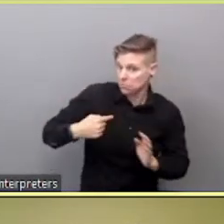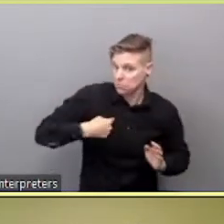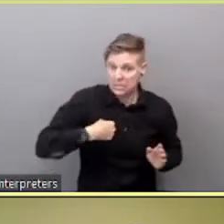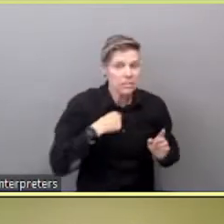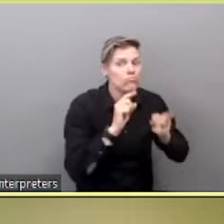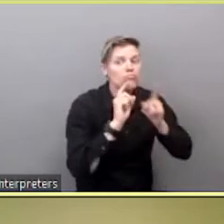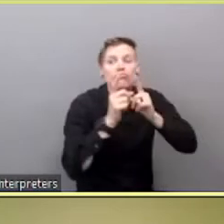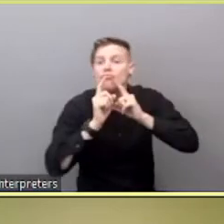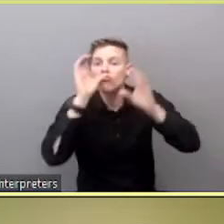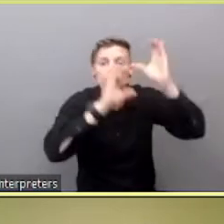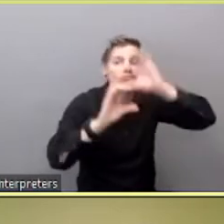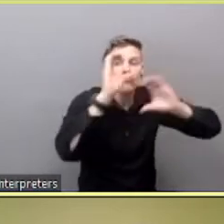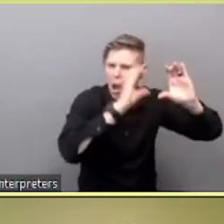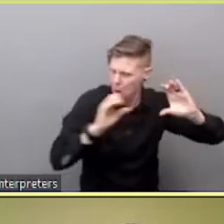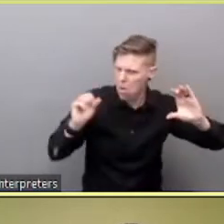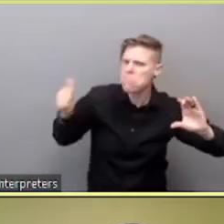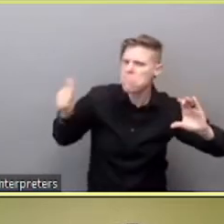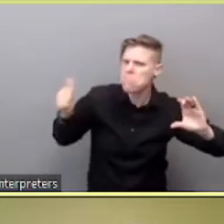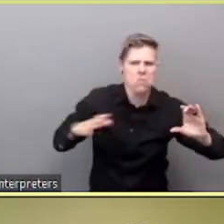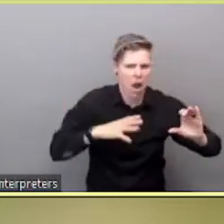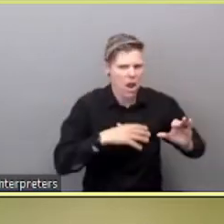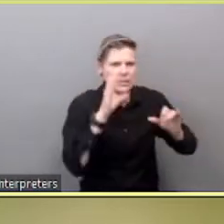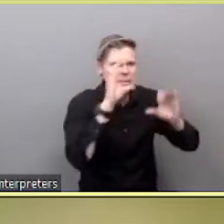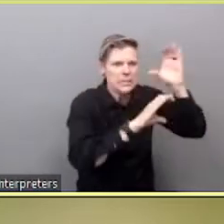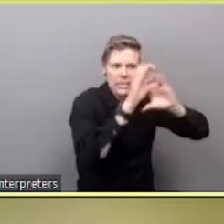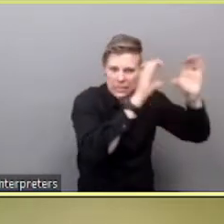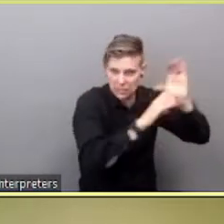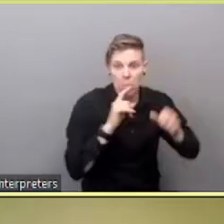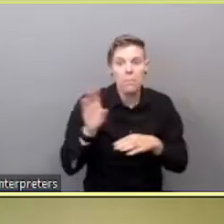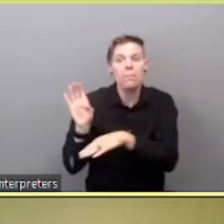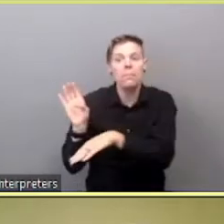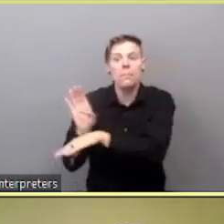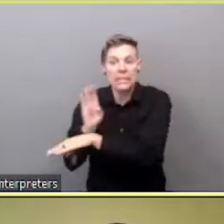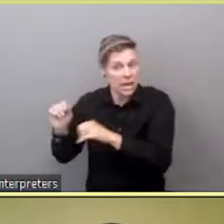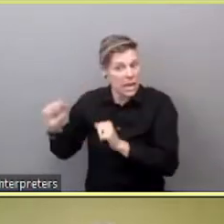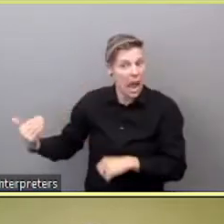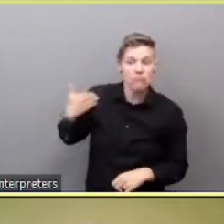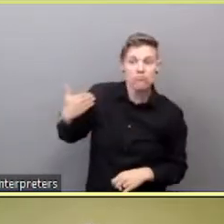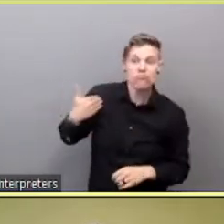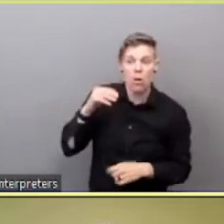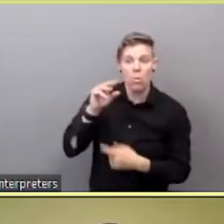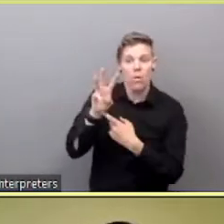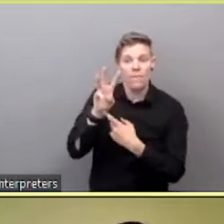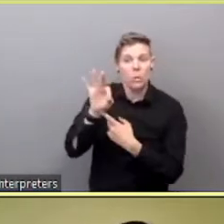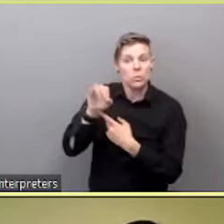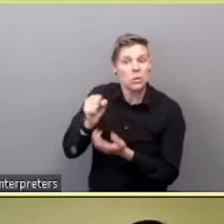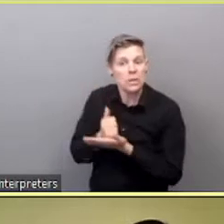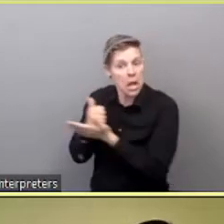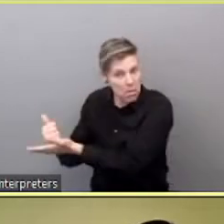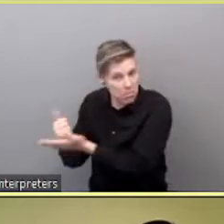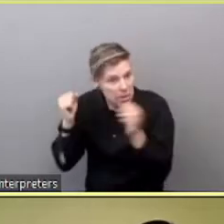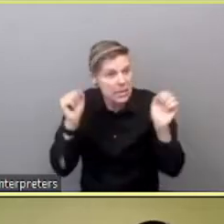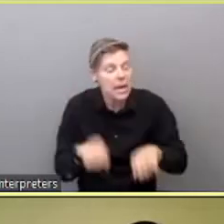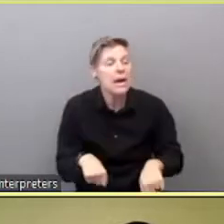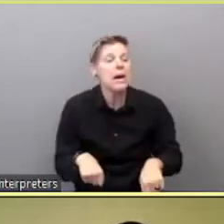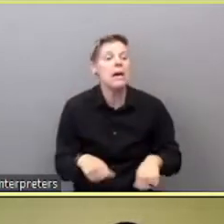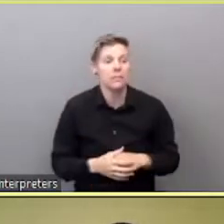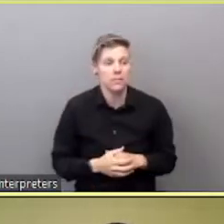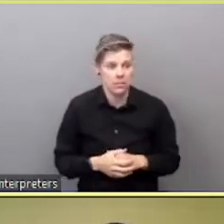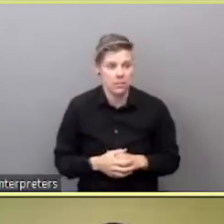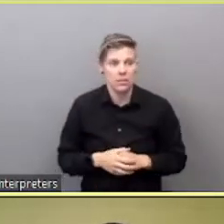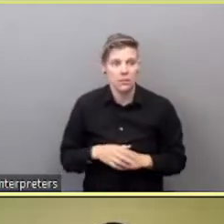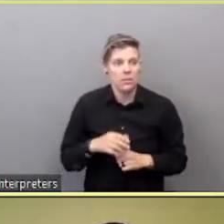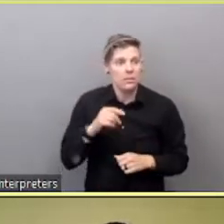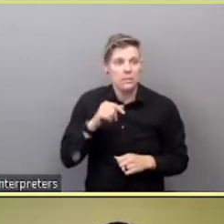that work for you all as employers to be sure that not only are we leveraging the data we have on job seekers, but this is